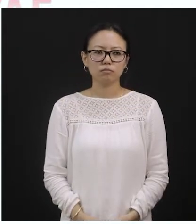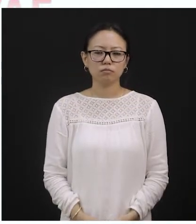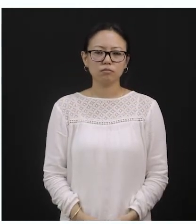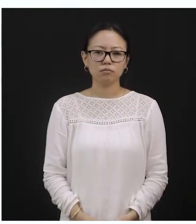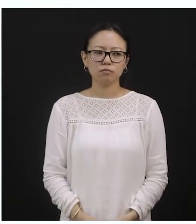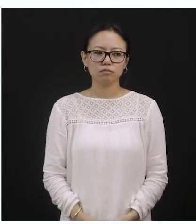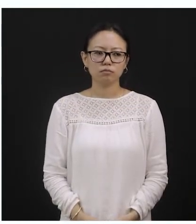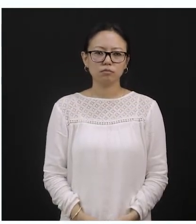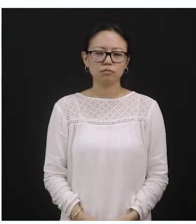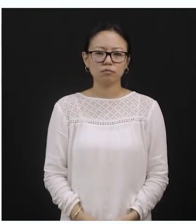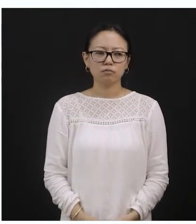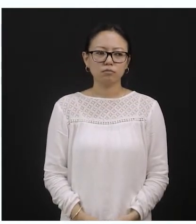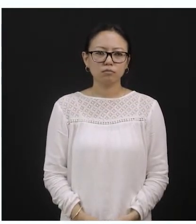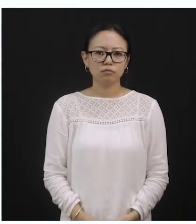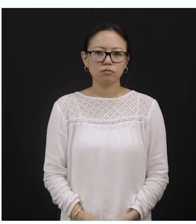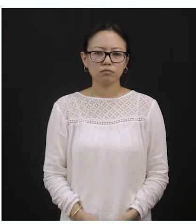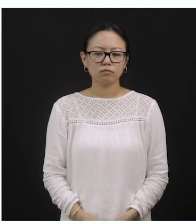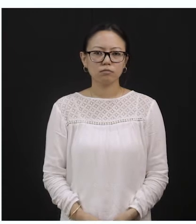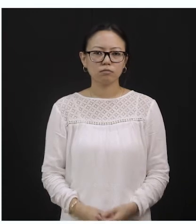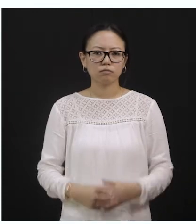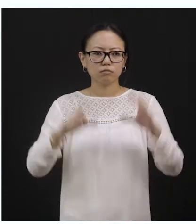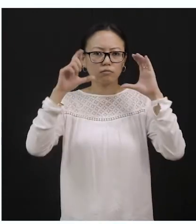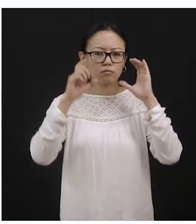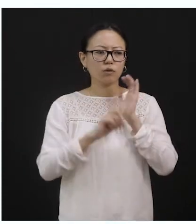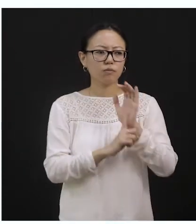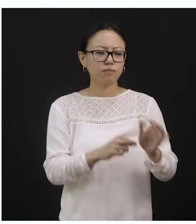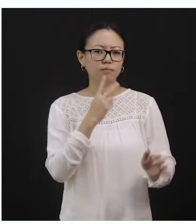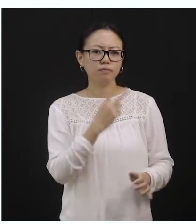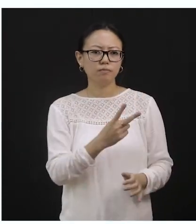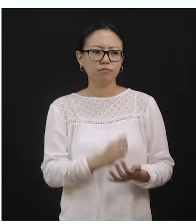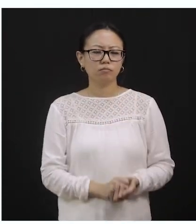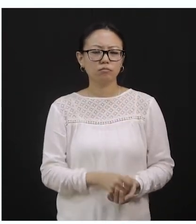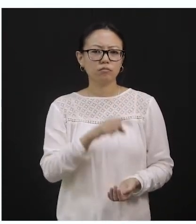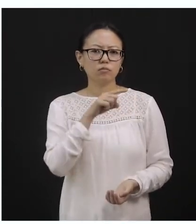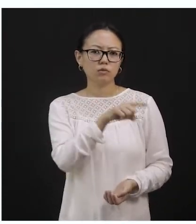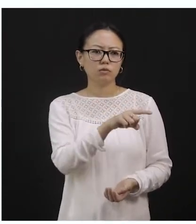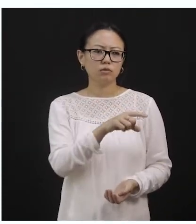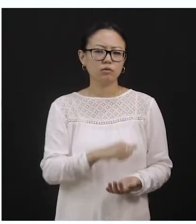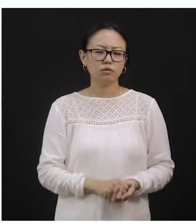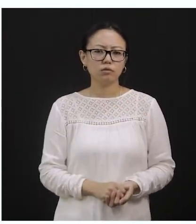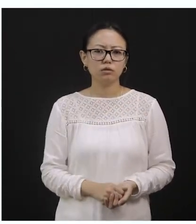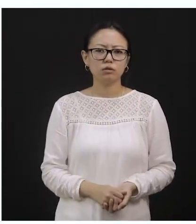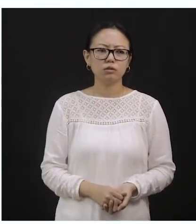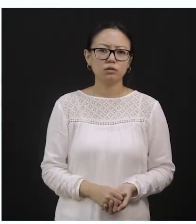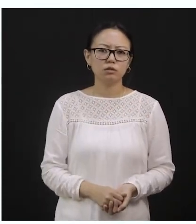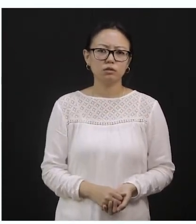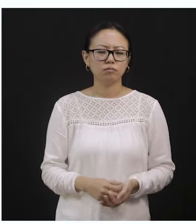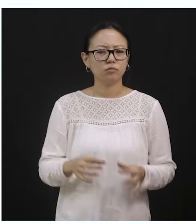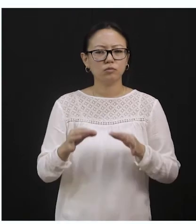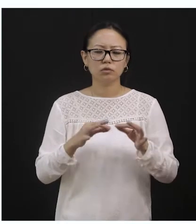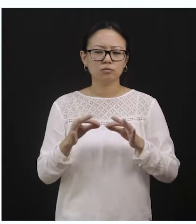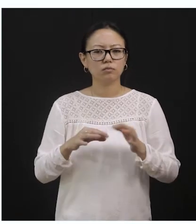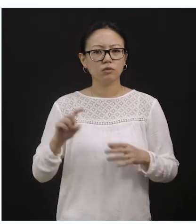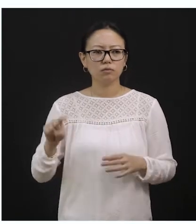right? Okay, now this is the first insect that I would like to introduce to you all, and the name